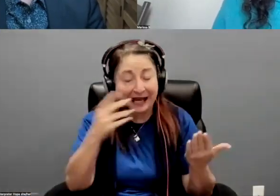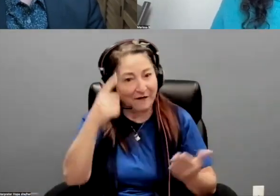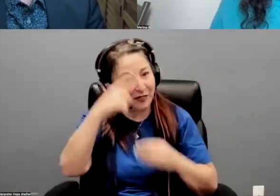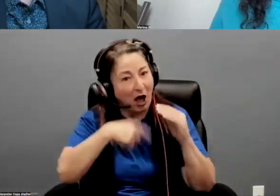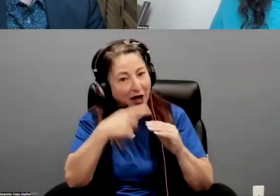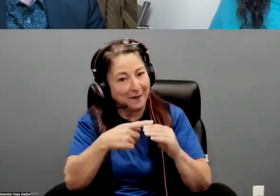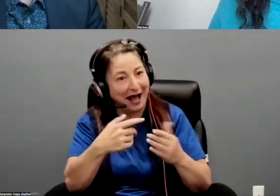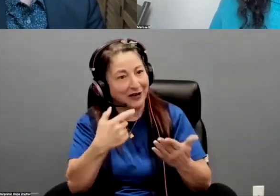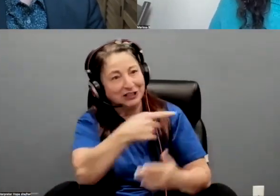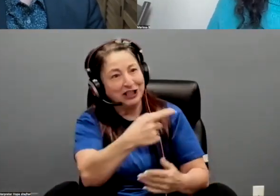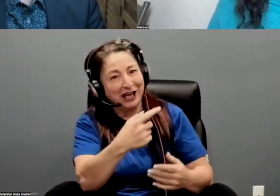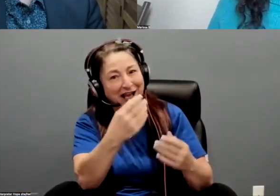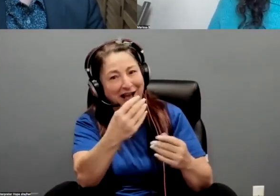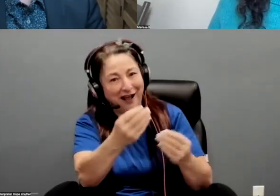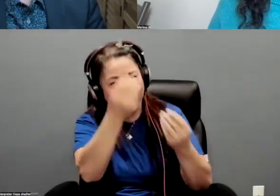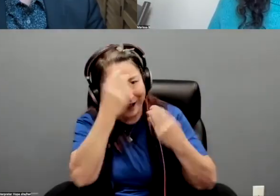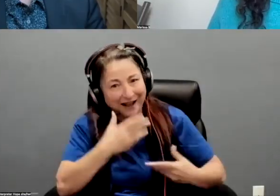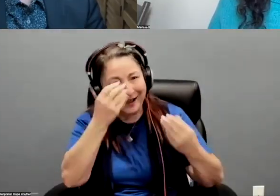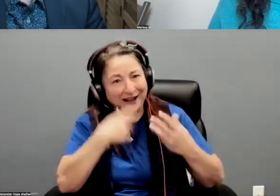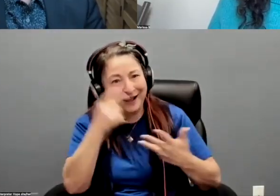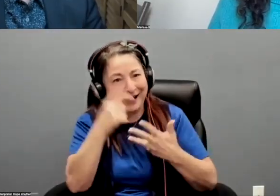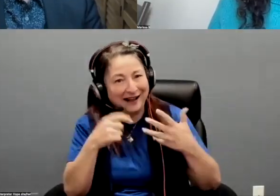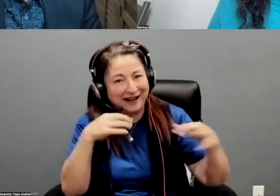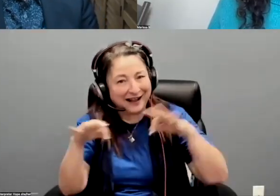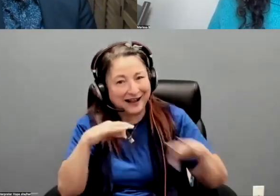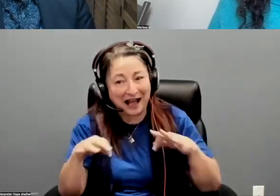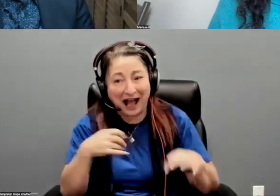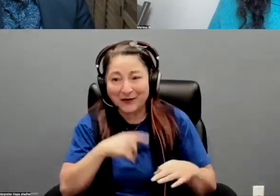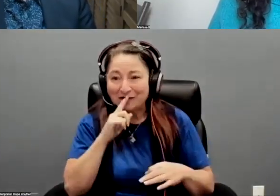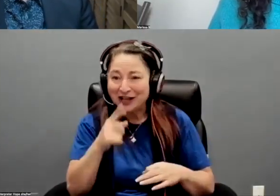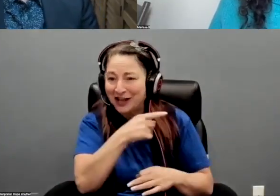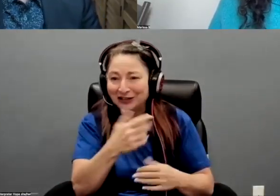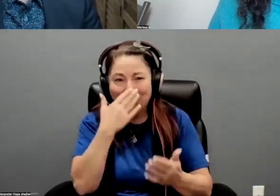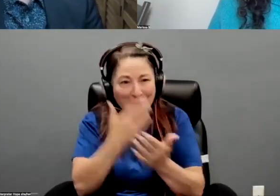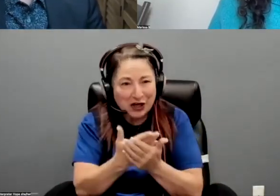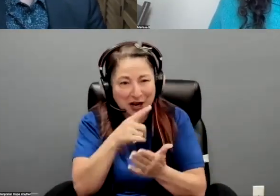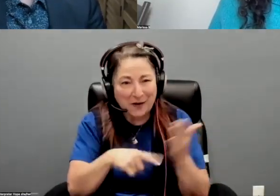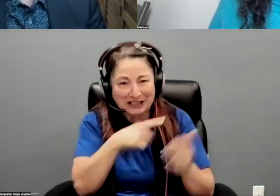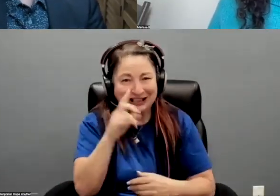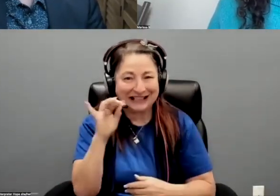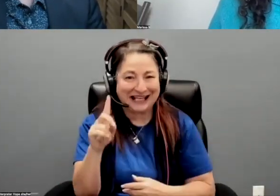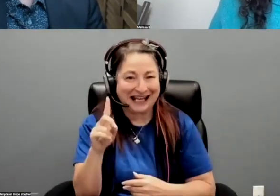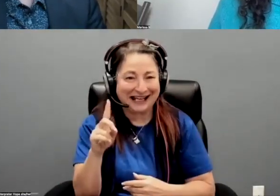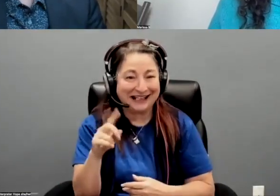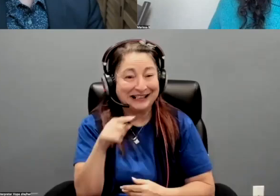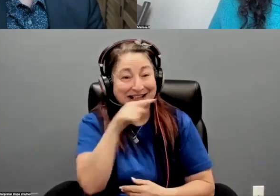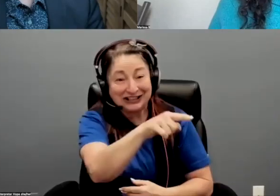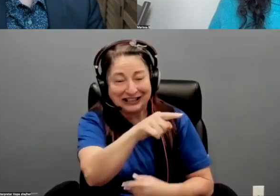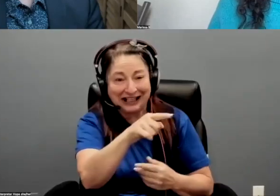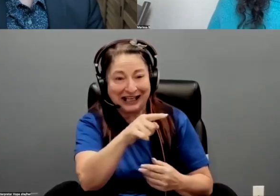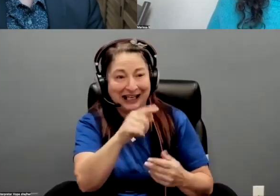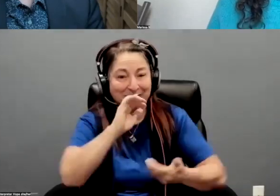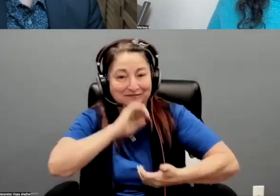always so on top of it and just so good at what she did. She collaborated and coordinated